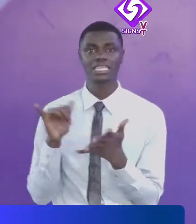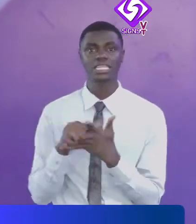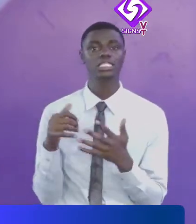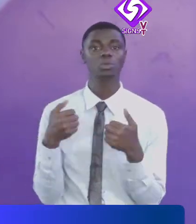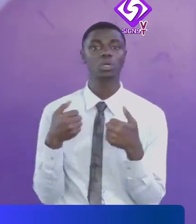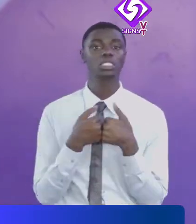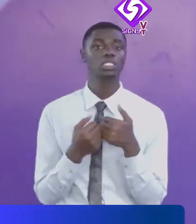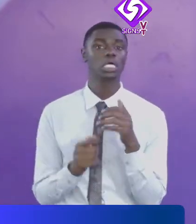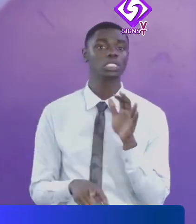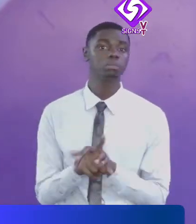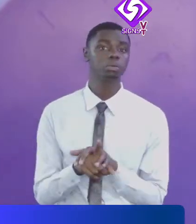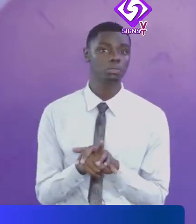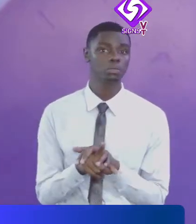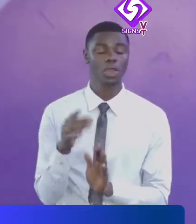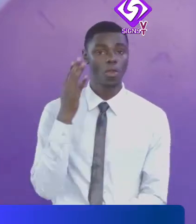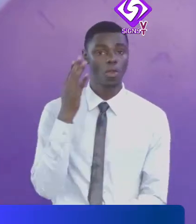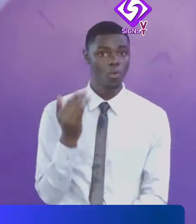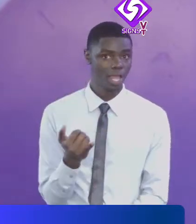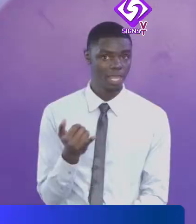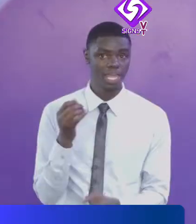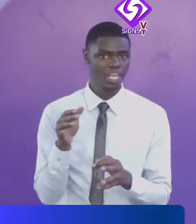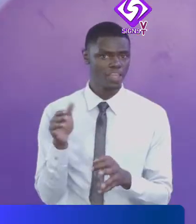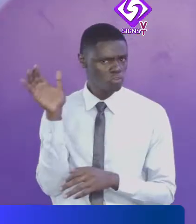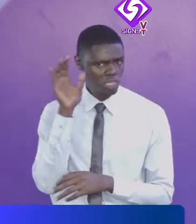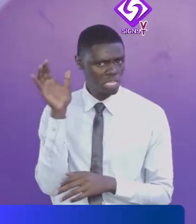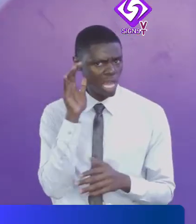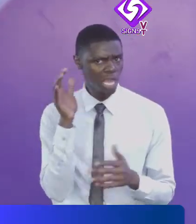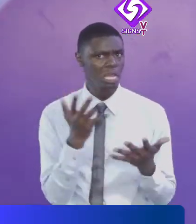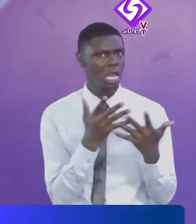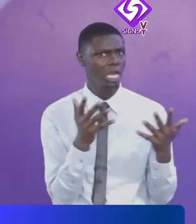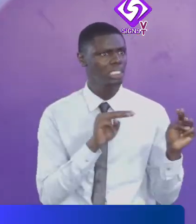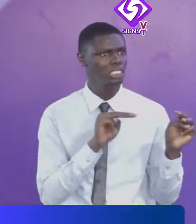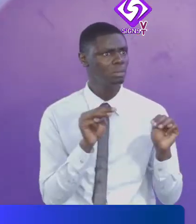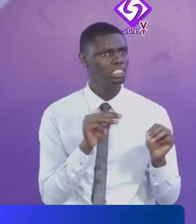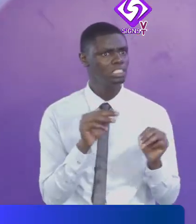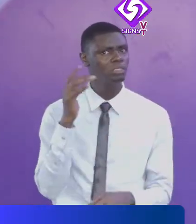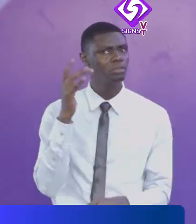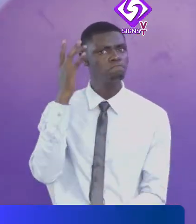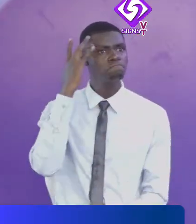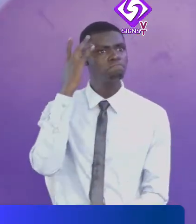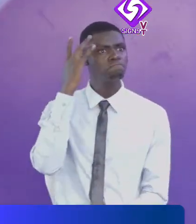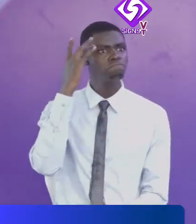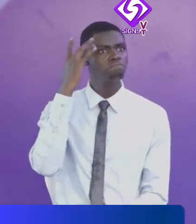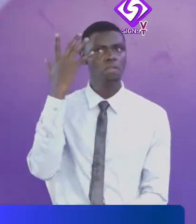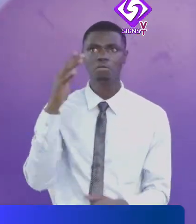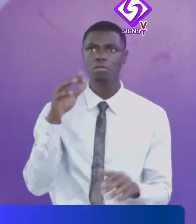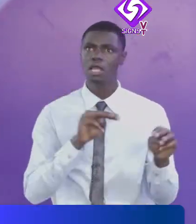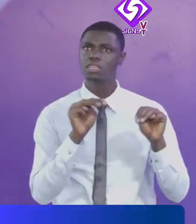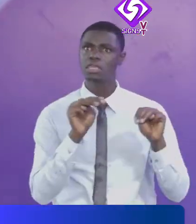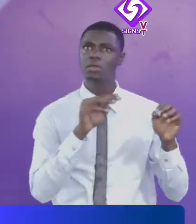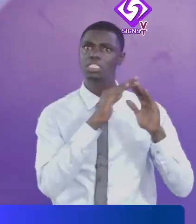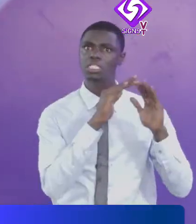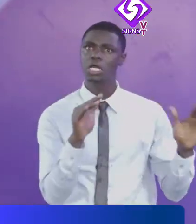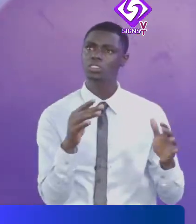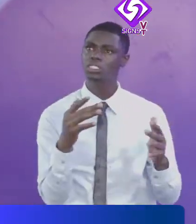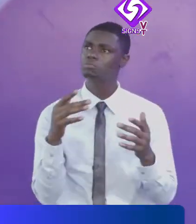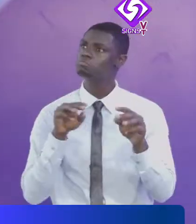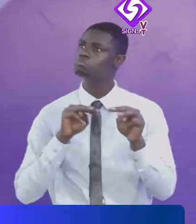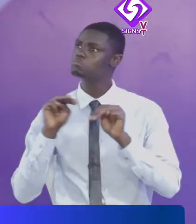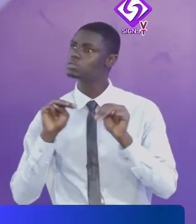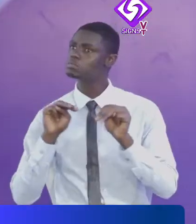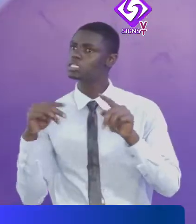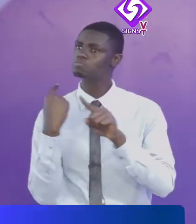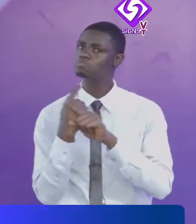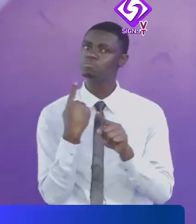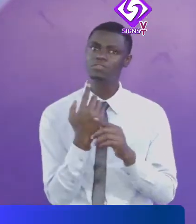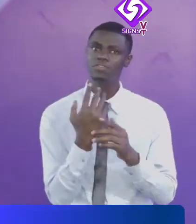sometimes comes in, because when somebody hears asset management, they're going to manage my houses and those types of